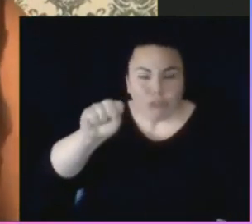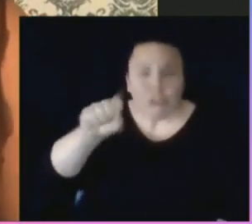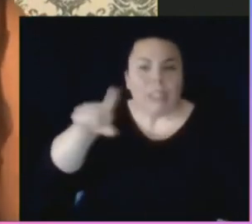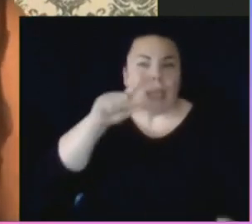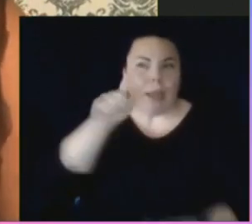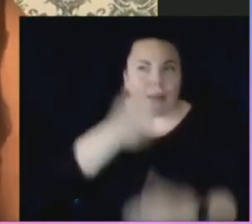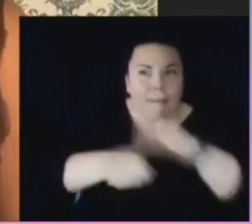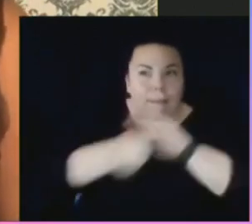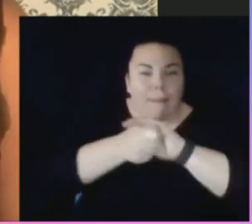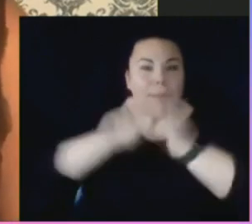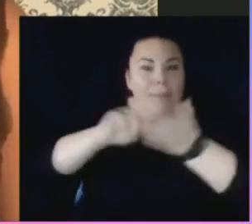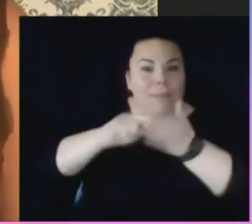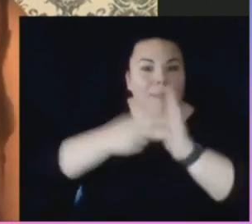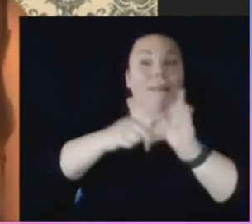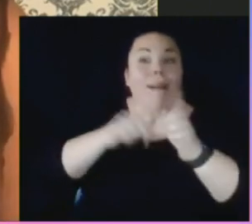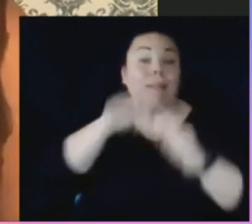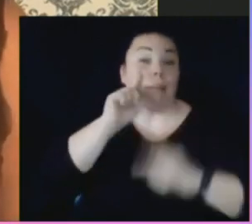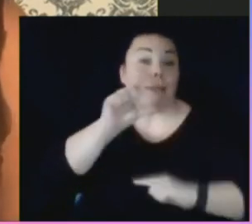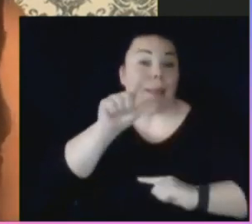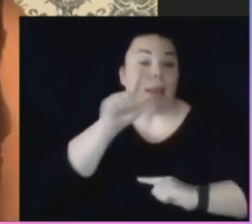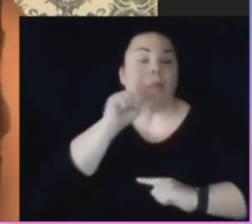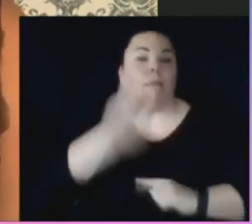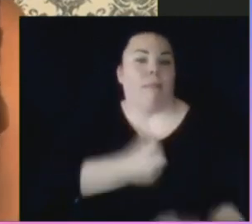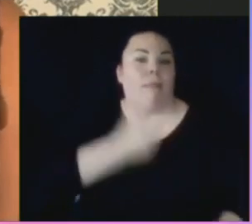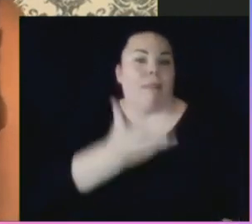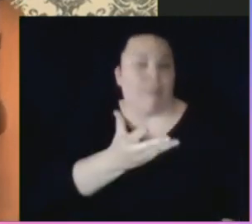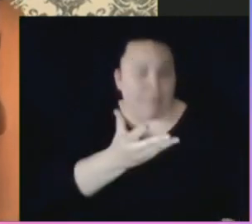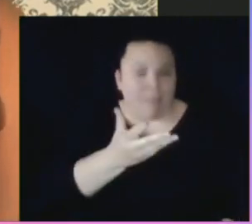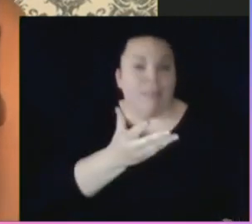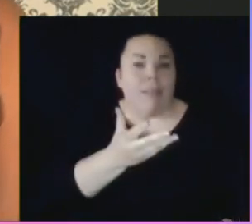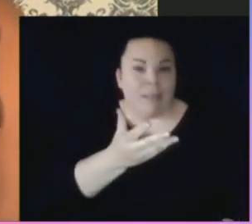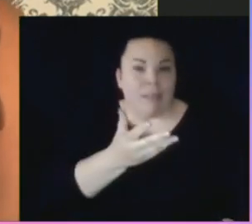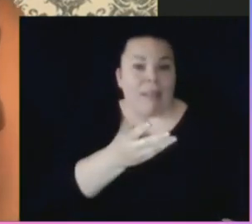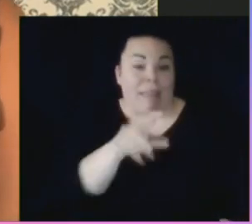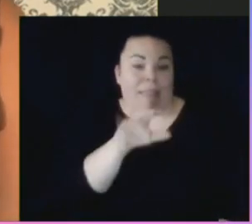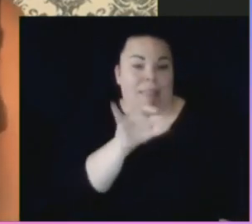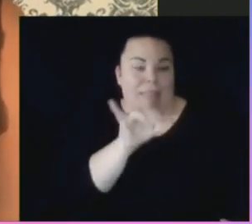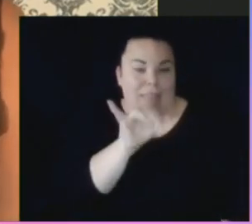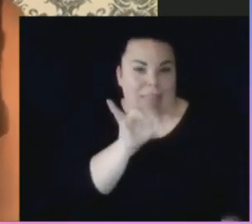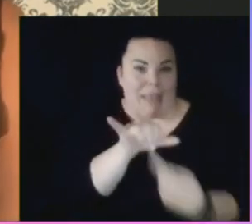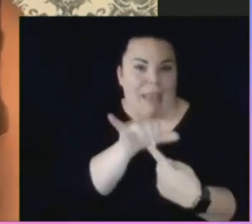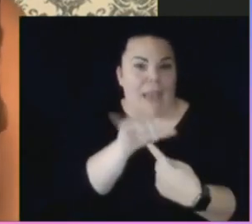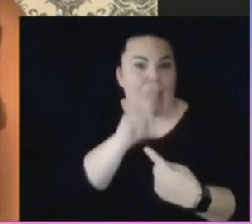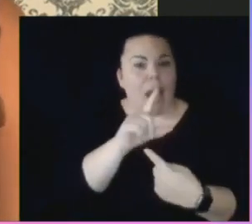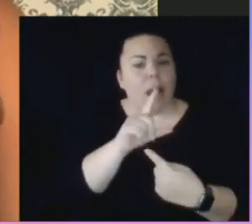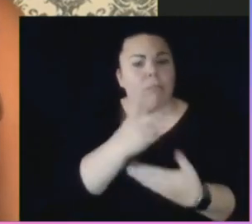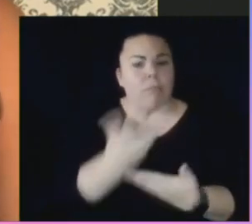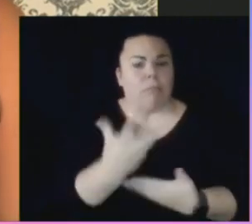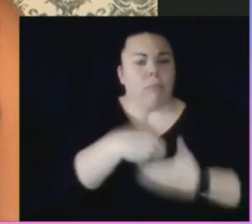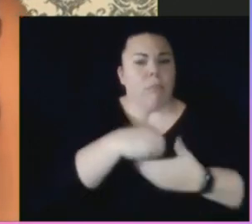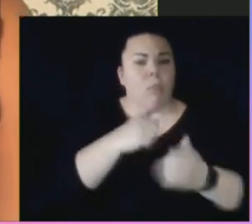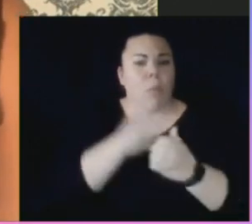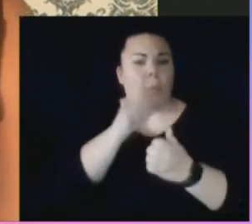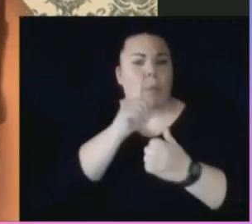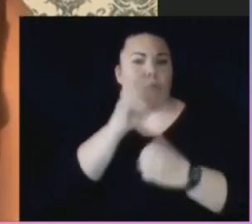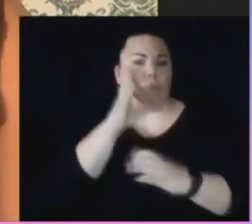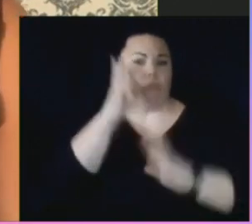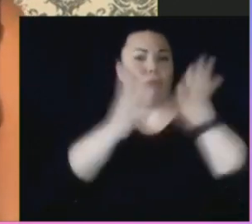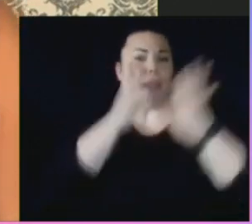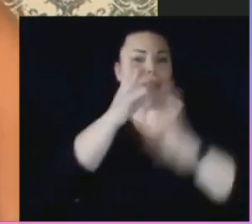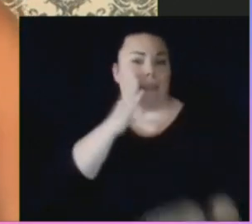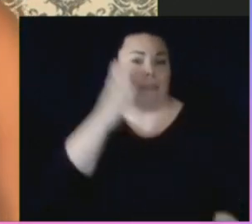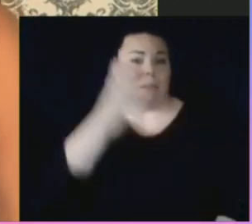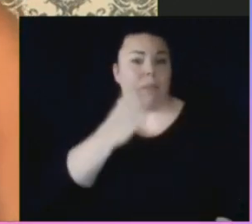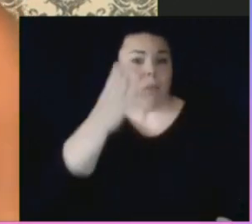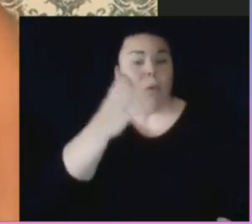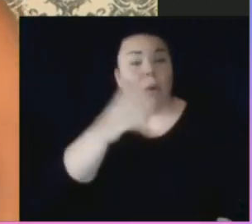and imagination do really play into our future. But because I can't see you, you have to keep communicating and telling me what